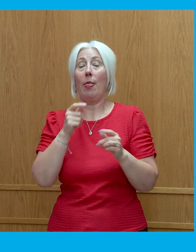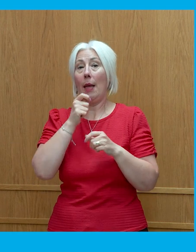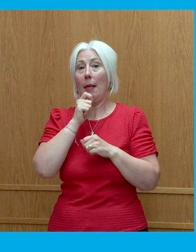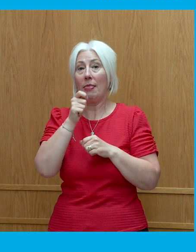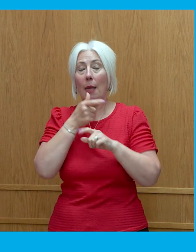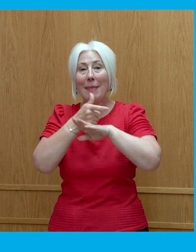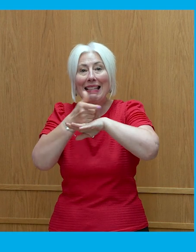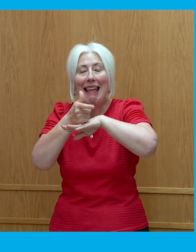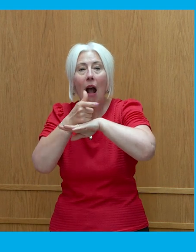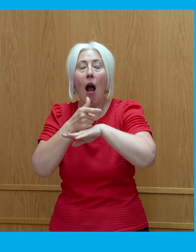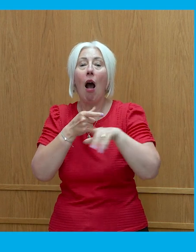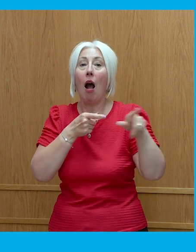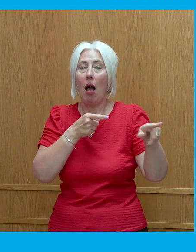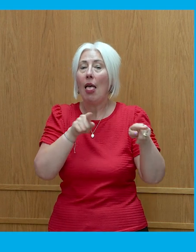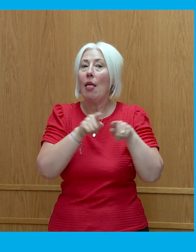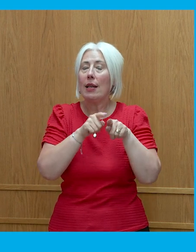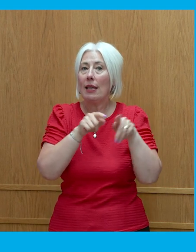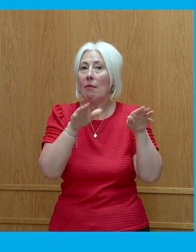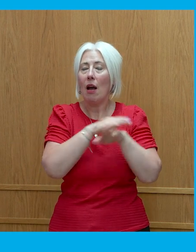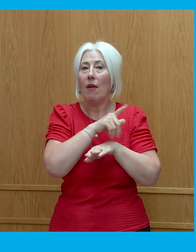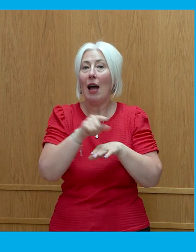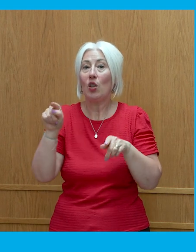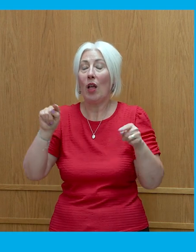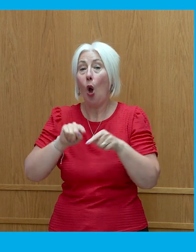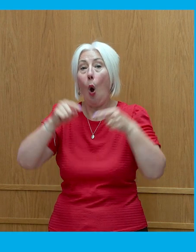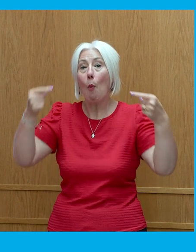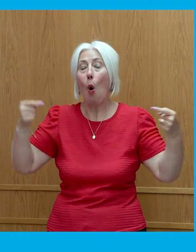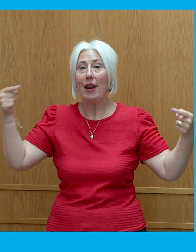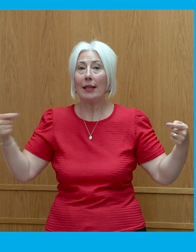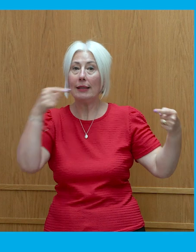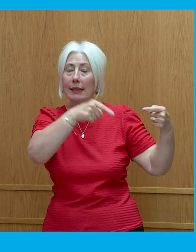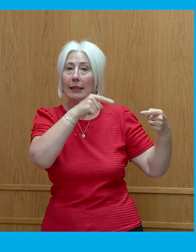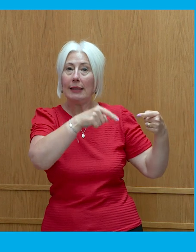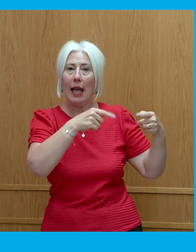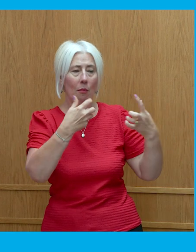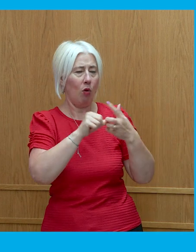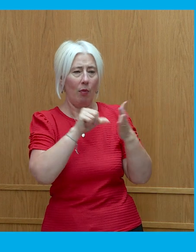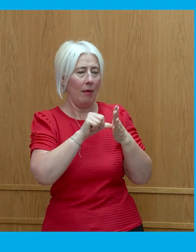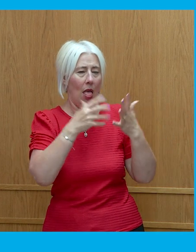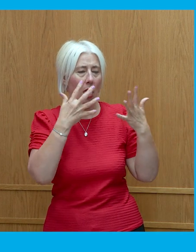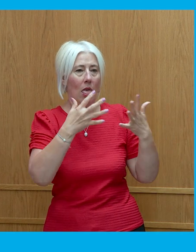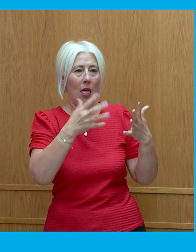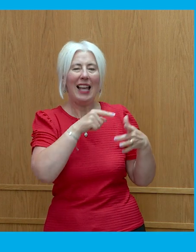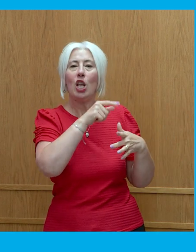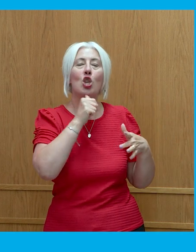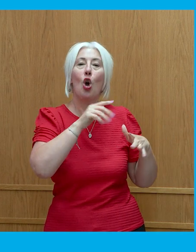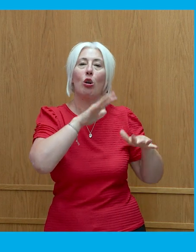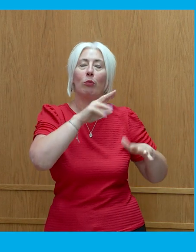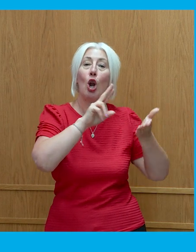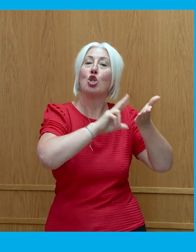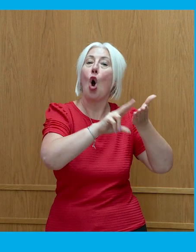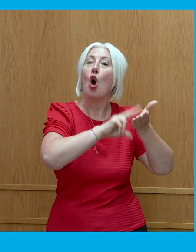his media has had covering him, and opponents have had, is he's not the average or